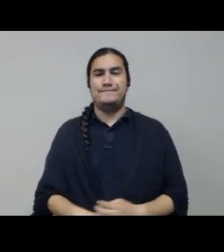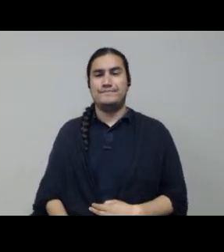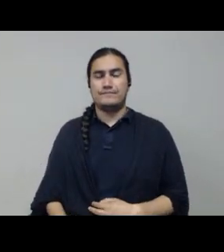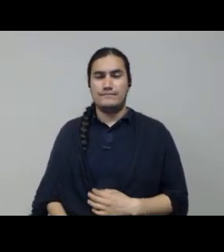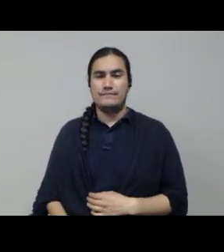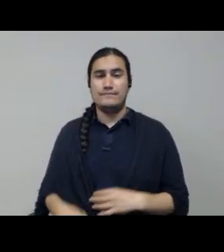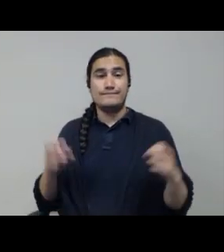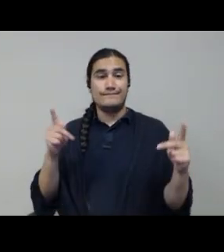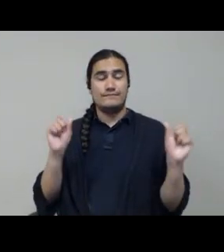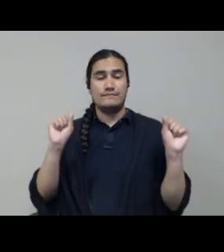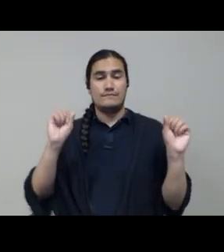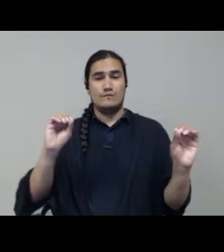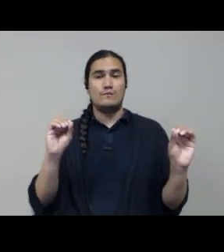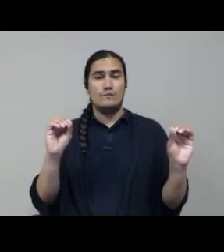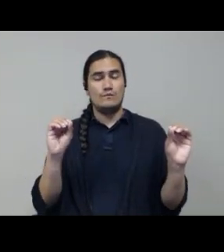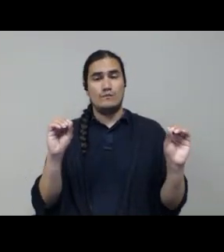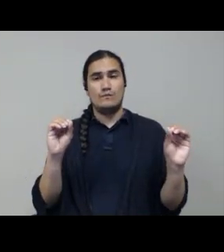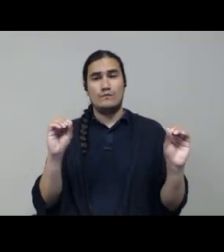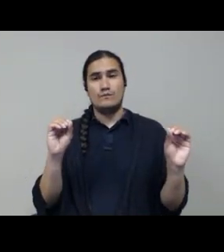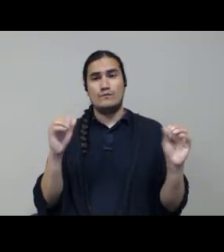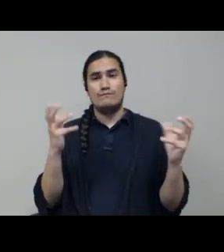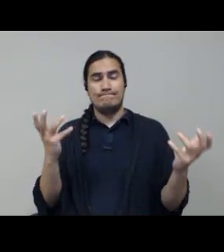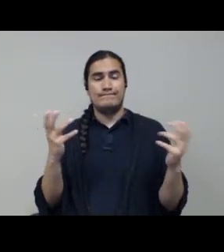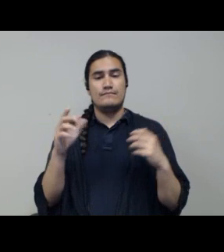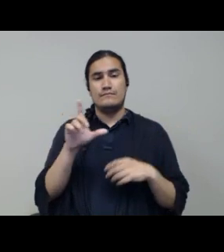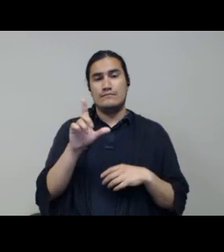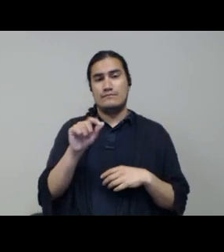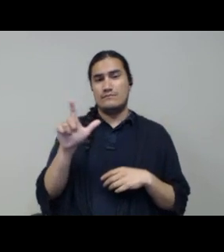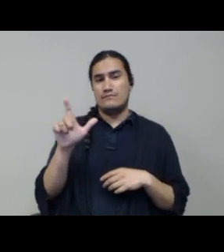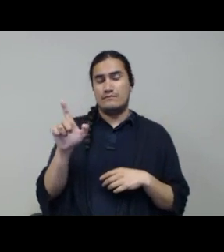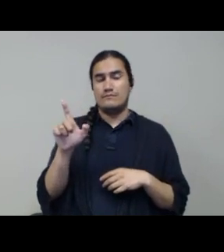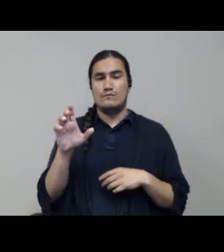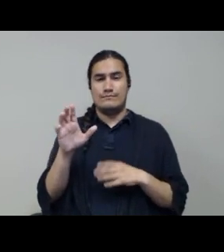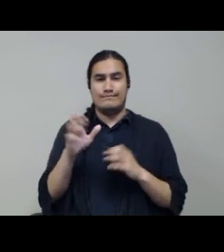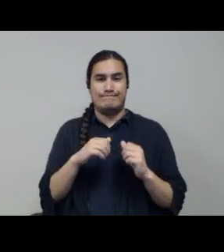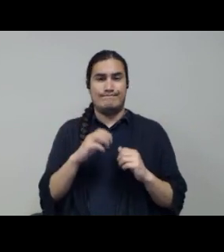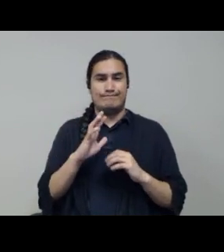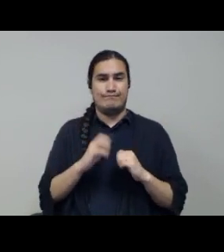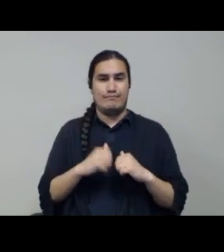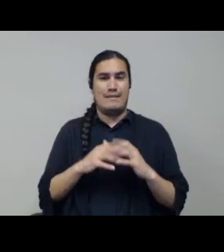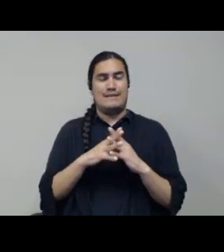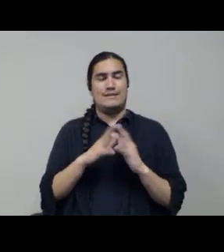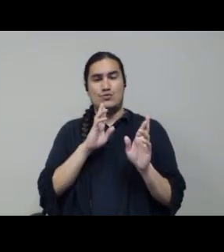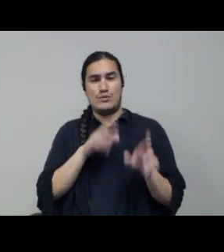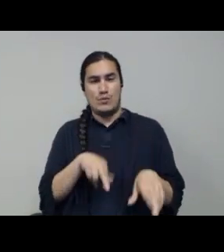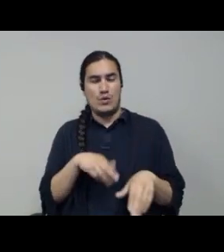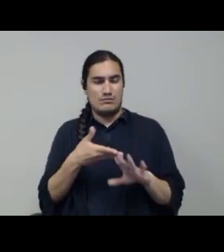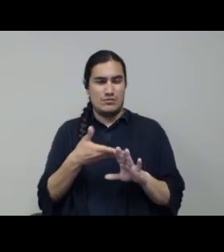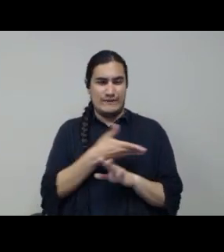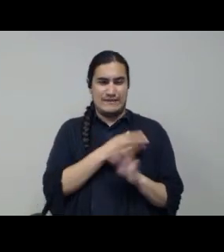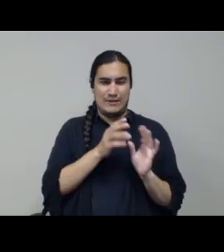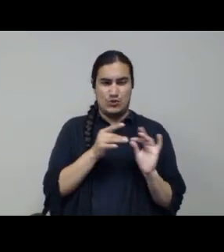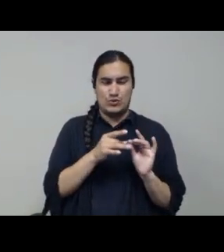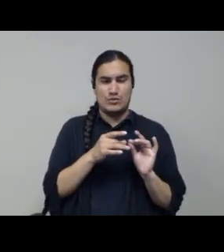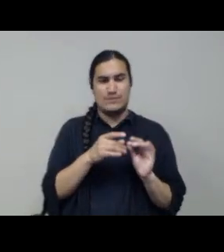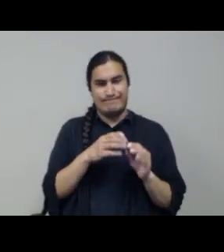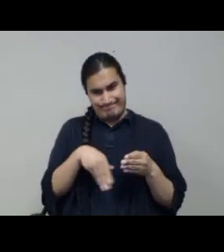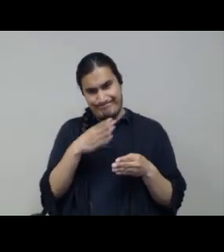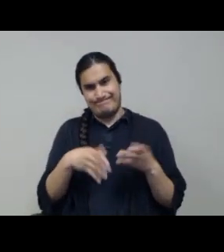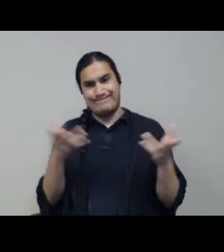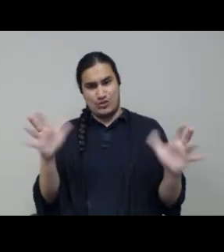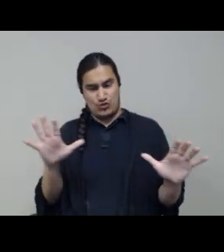All right, so the 2021 implementation report, as previously mentioned, has been finalized, and